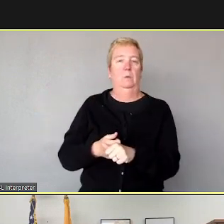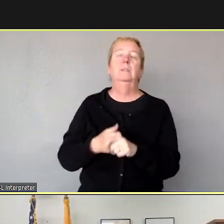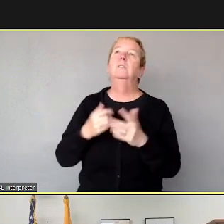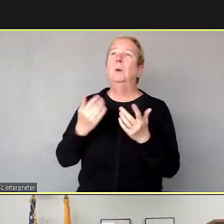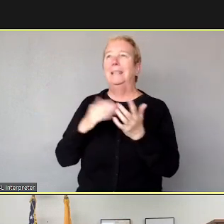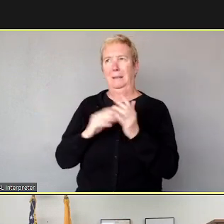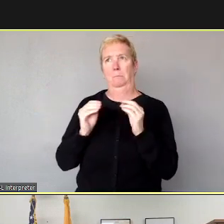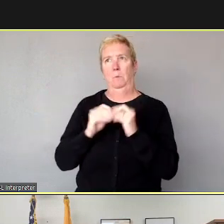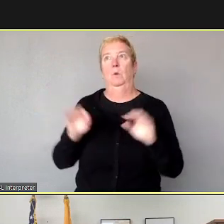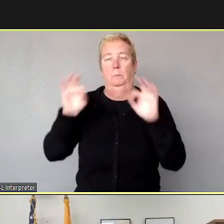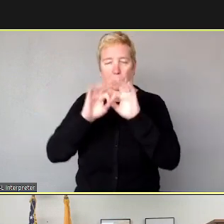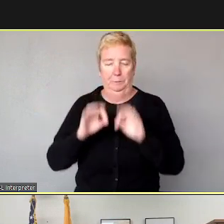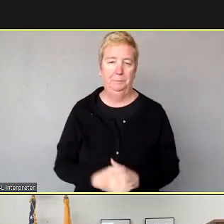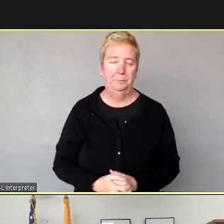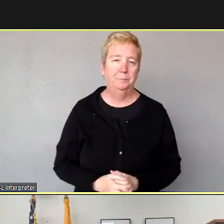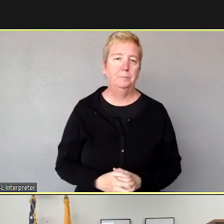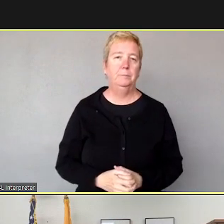Next slide, please.